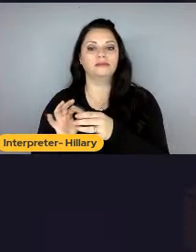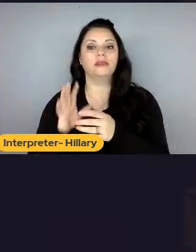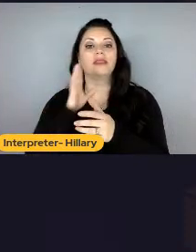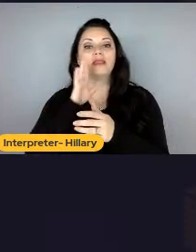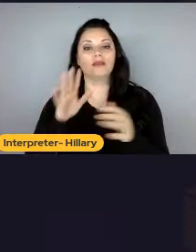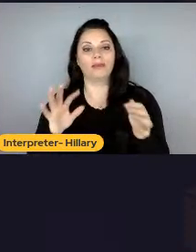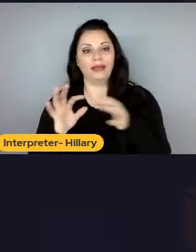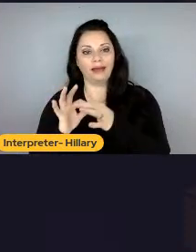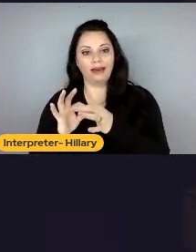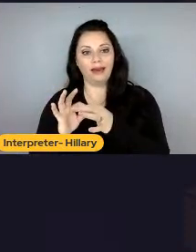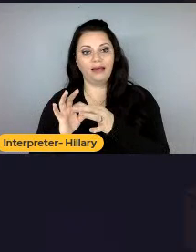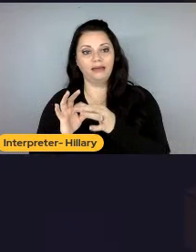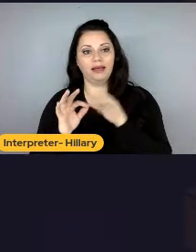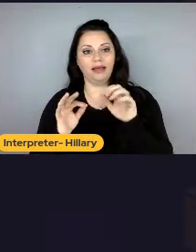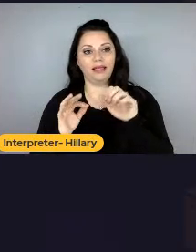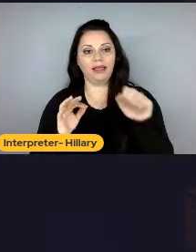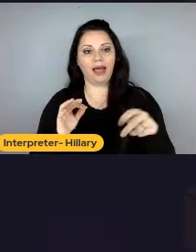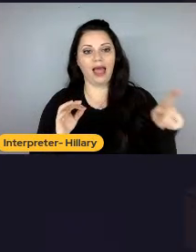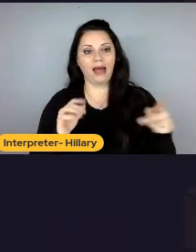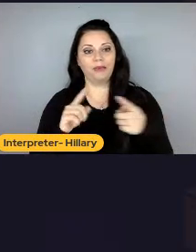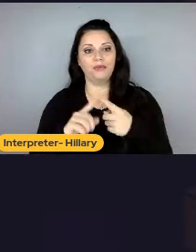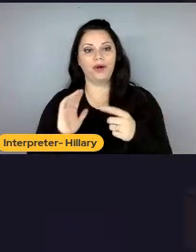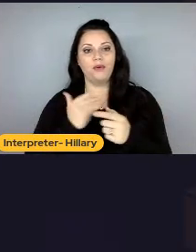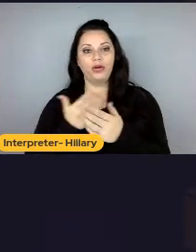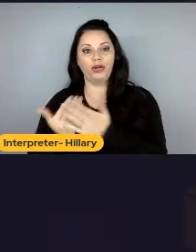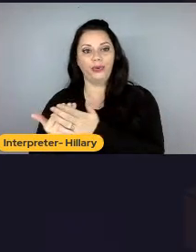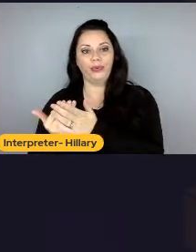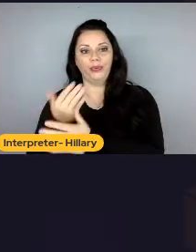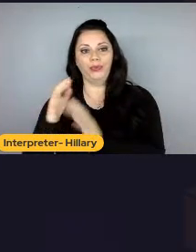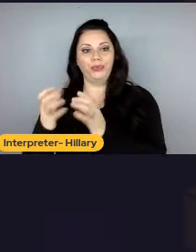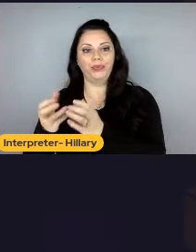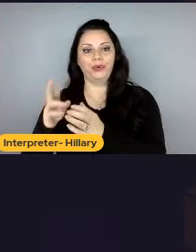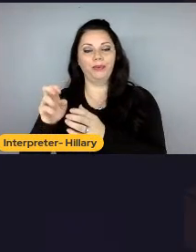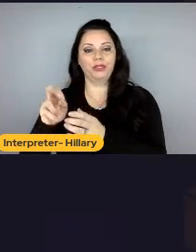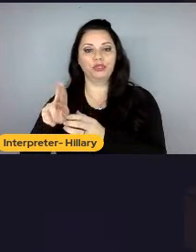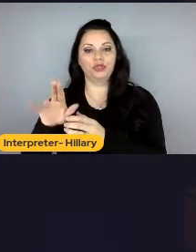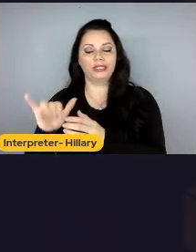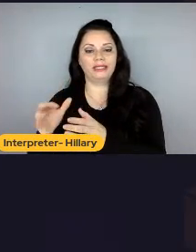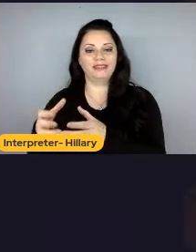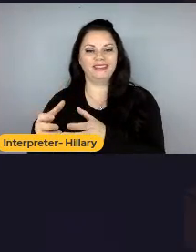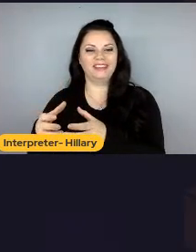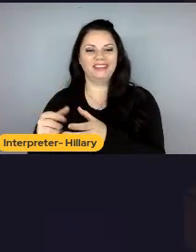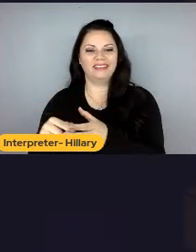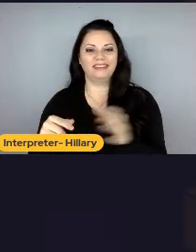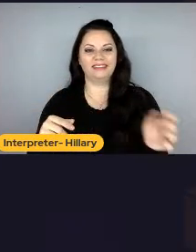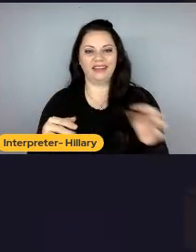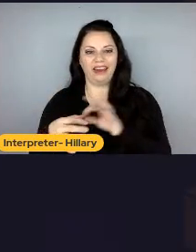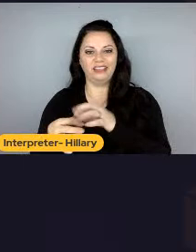our application to our new repository. Connect our application to this